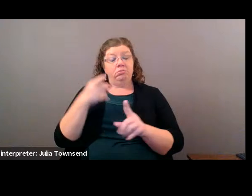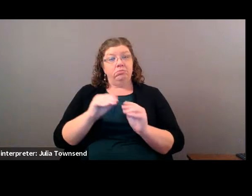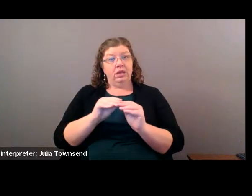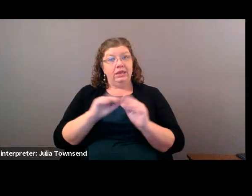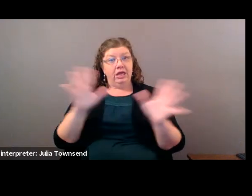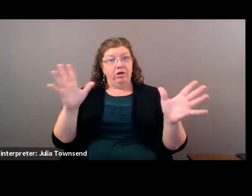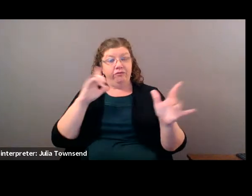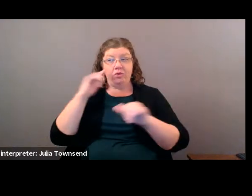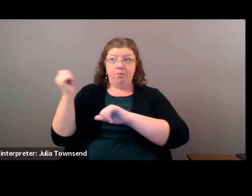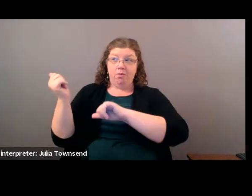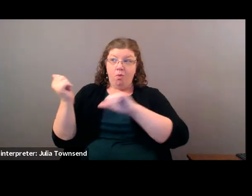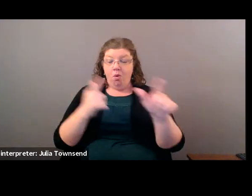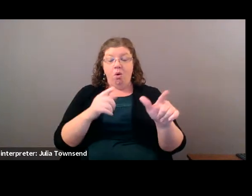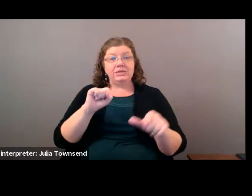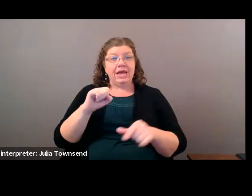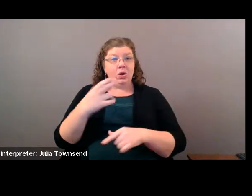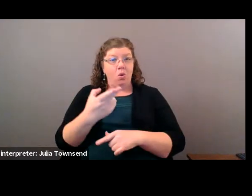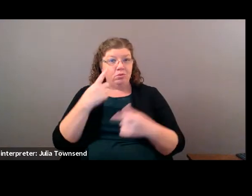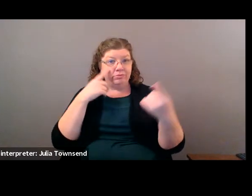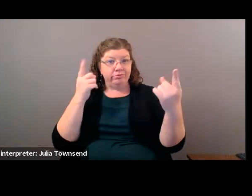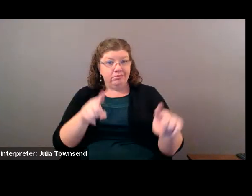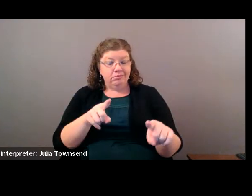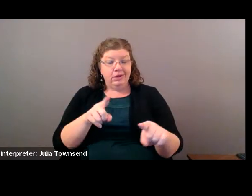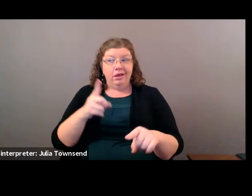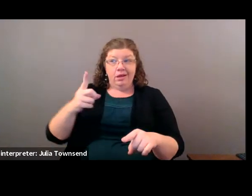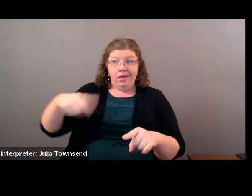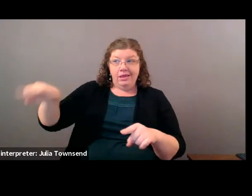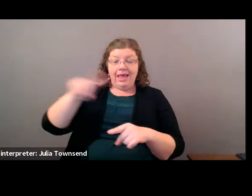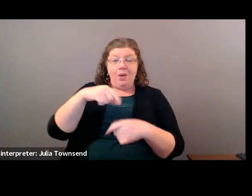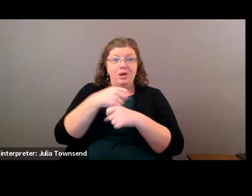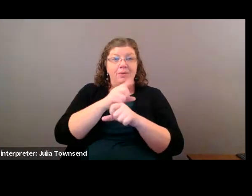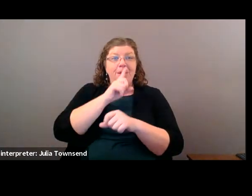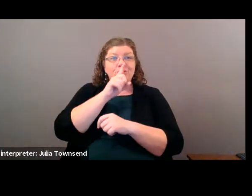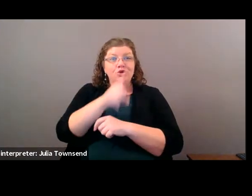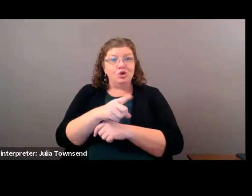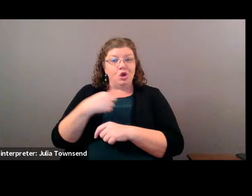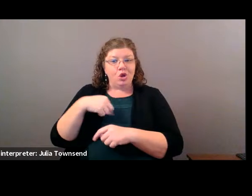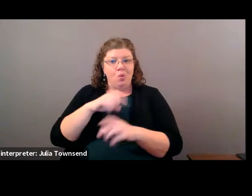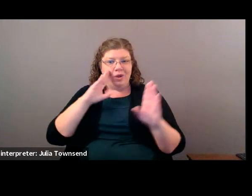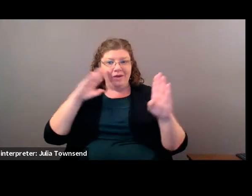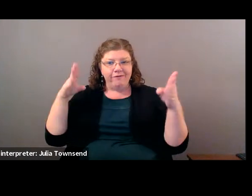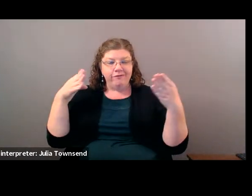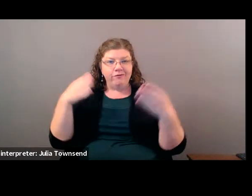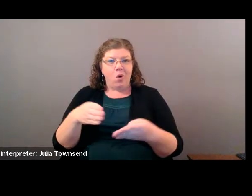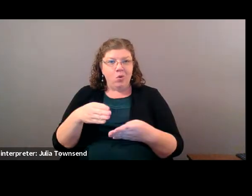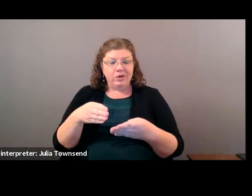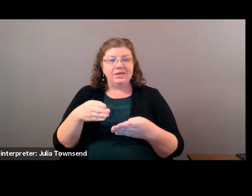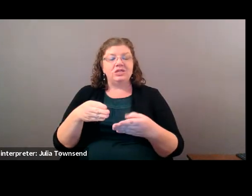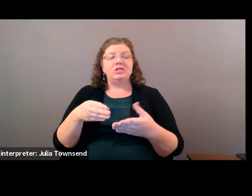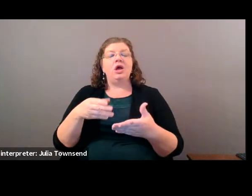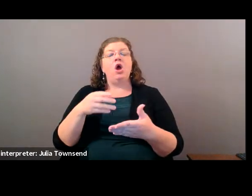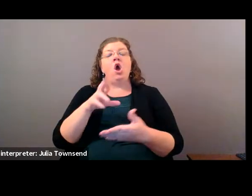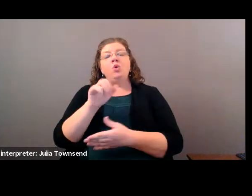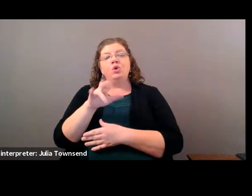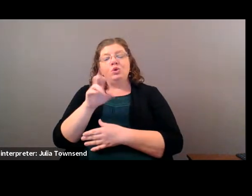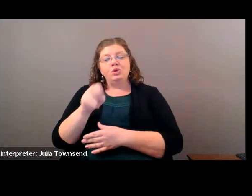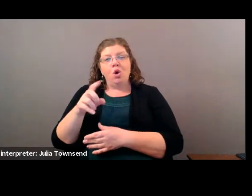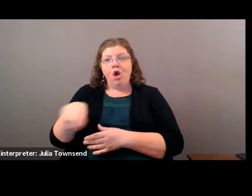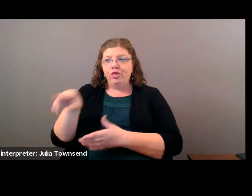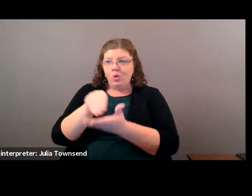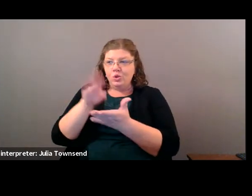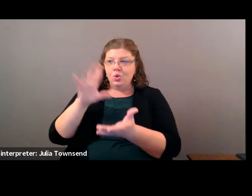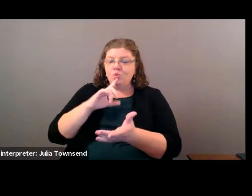all stakeholders is that they really wanted to make sure that we focus our resources on those students who need it